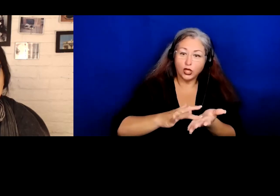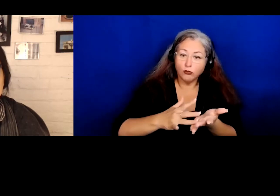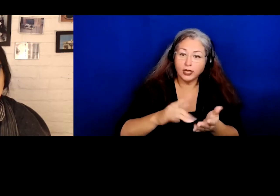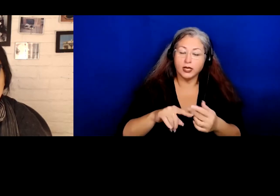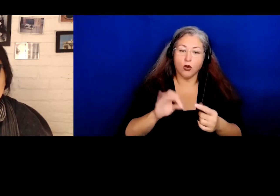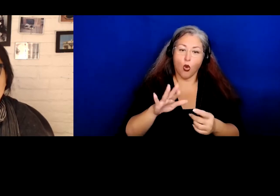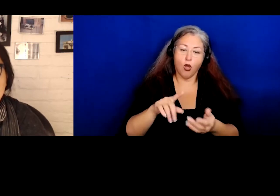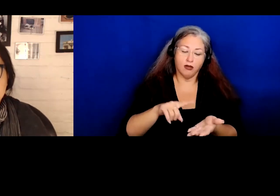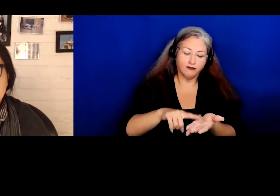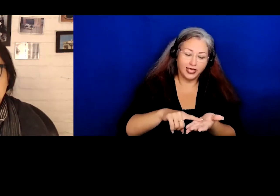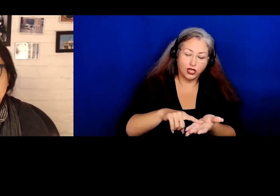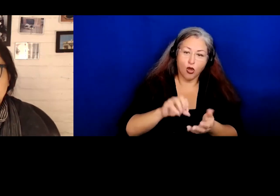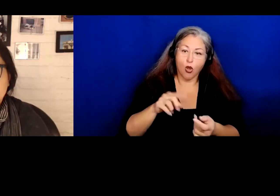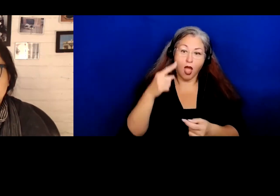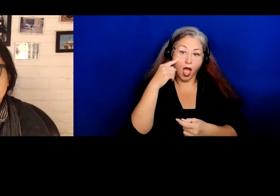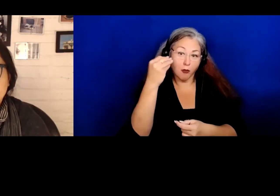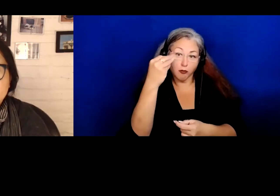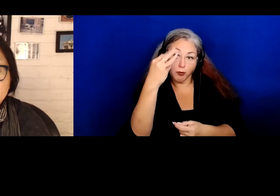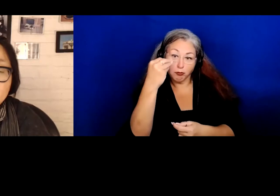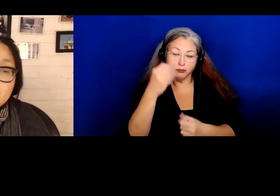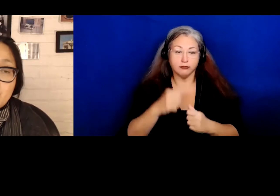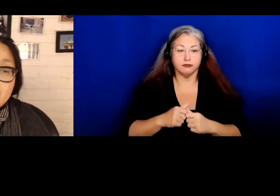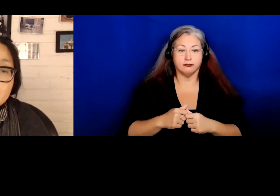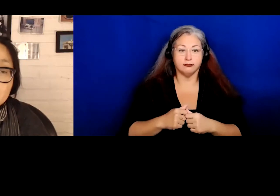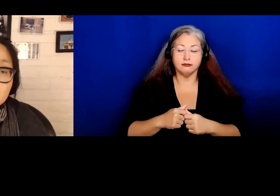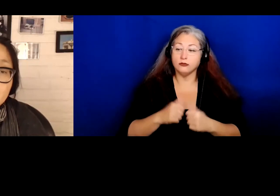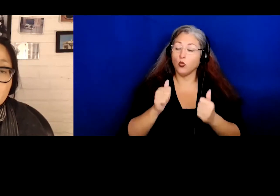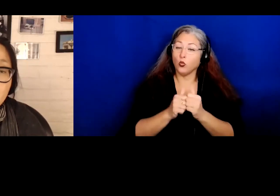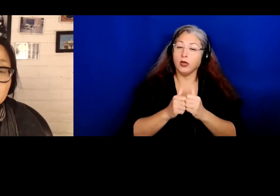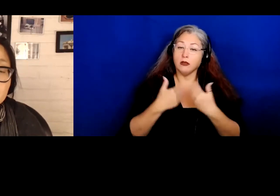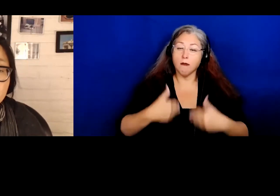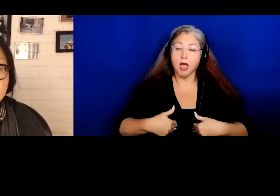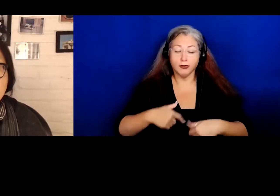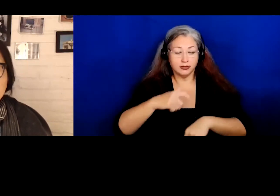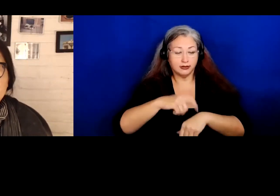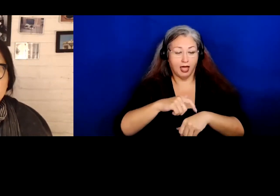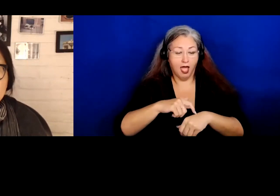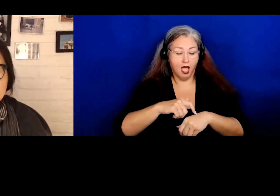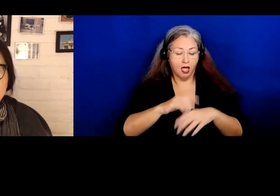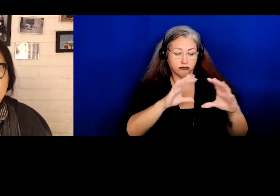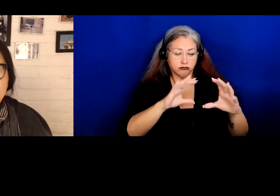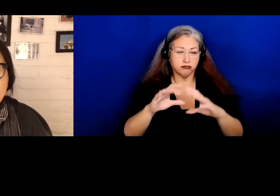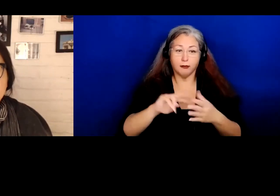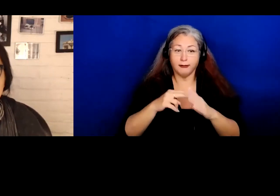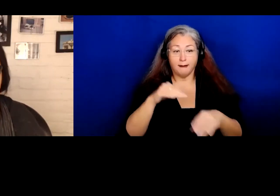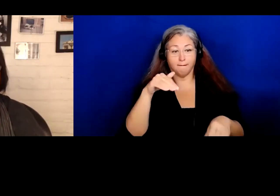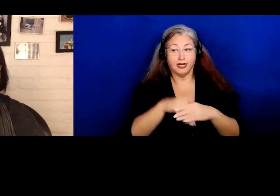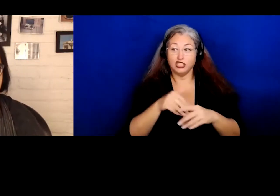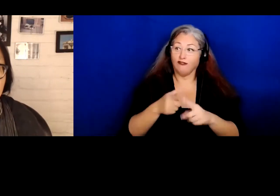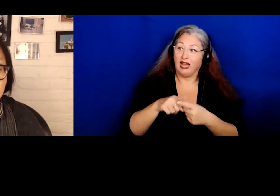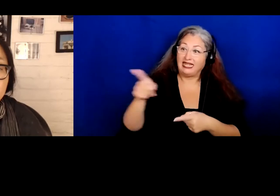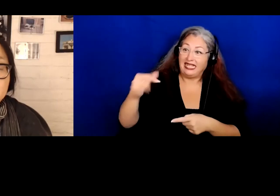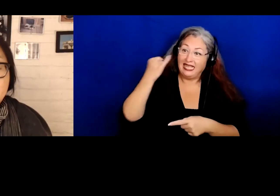a finger vein, a retina. With biometric time clocks, you can't punch in for a friend who is